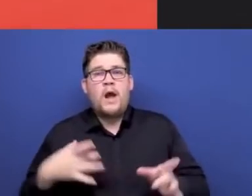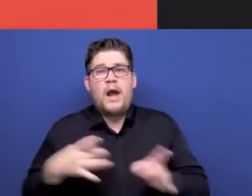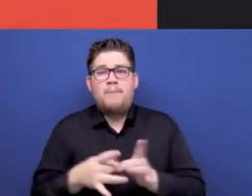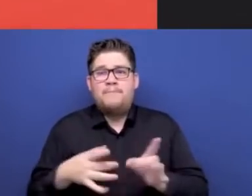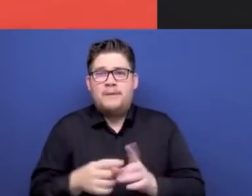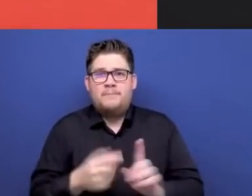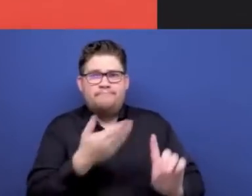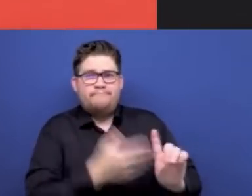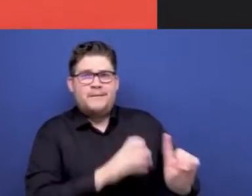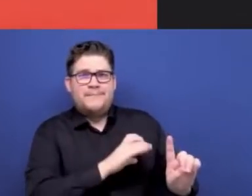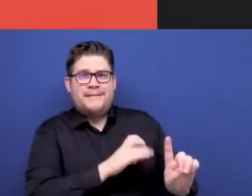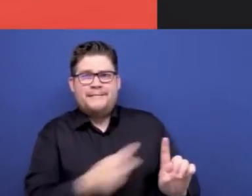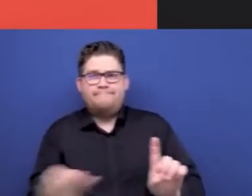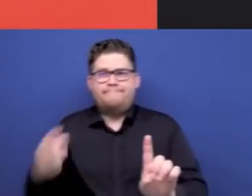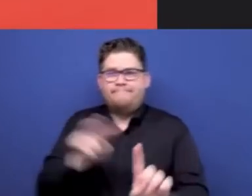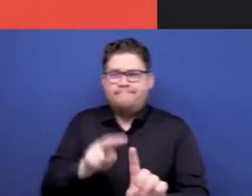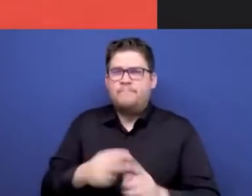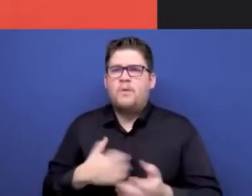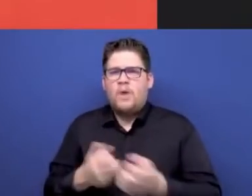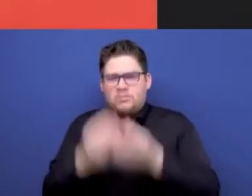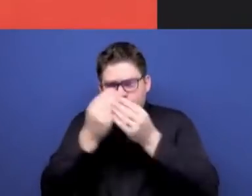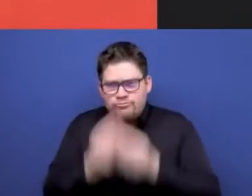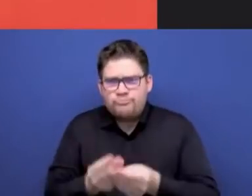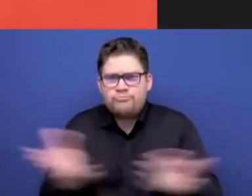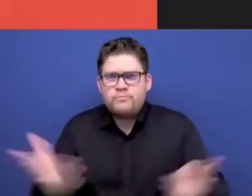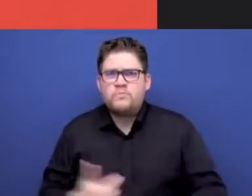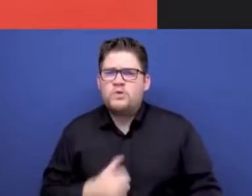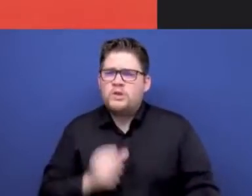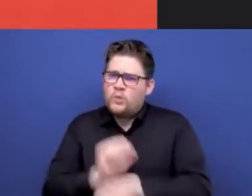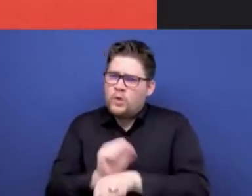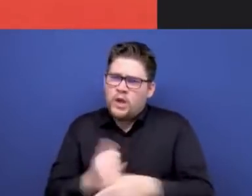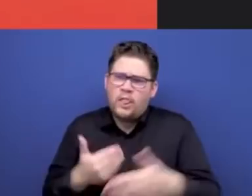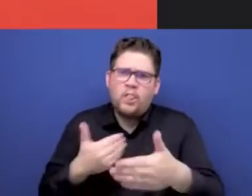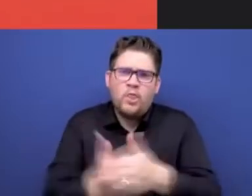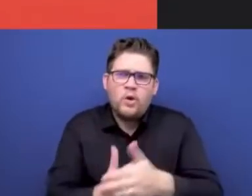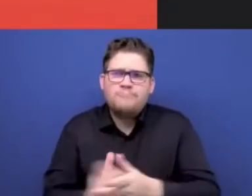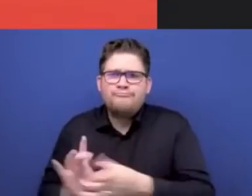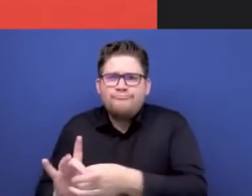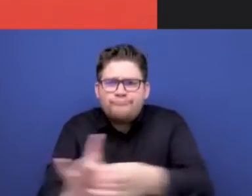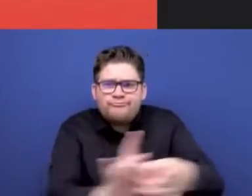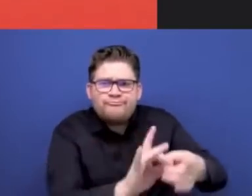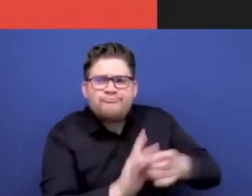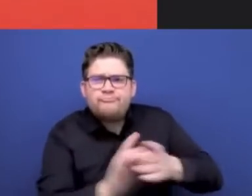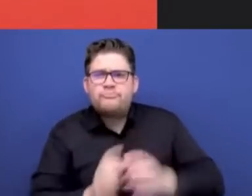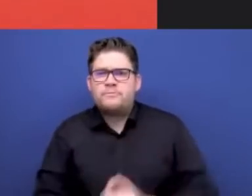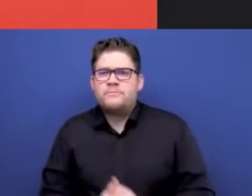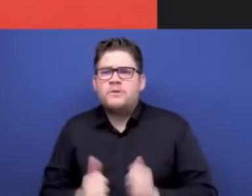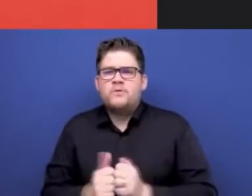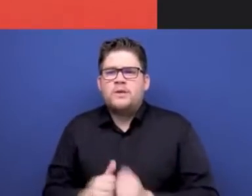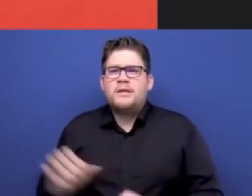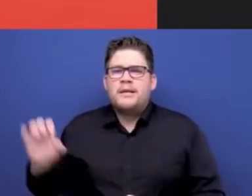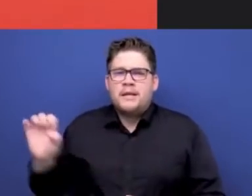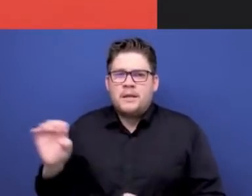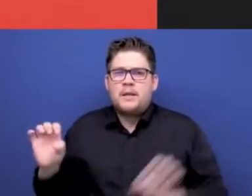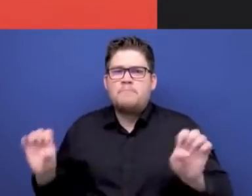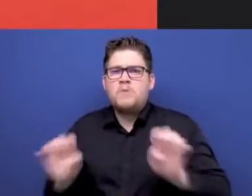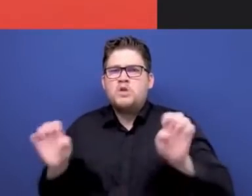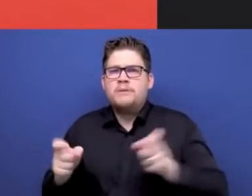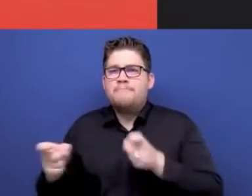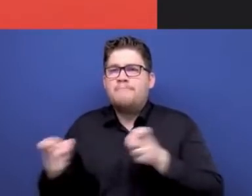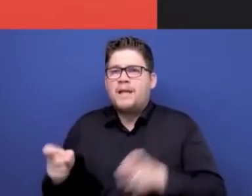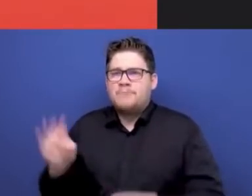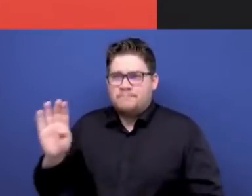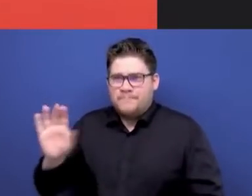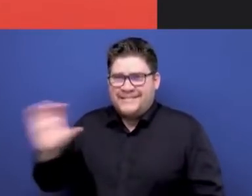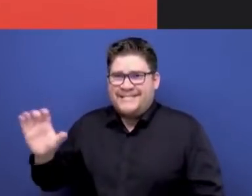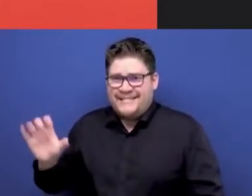very closely with our partners at EMBC and the BC Wildfire Service, along with our municipal partners in each of our jurisdictions